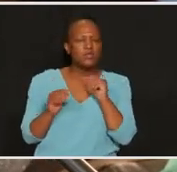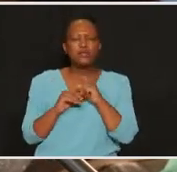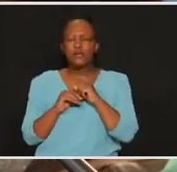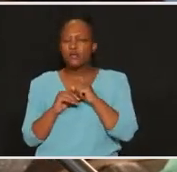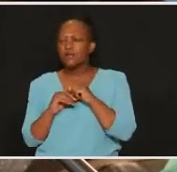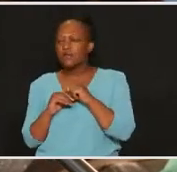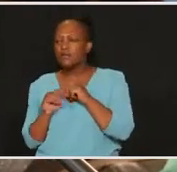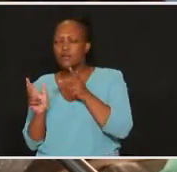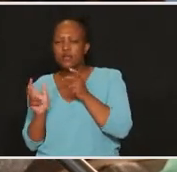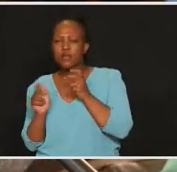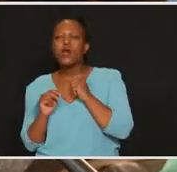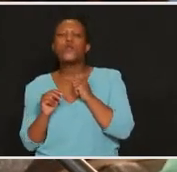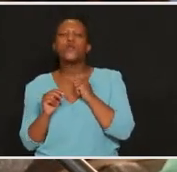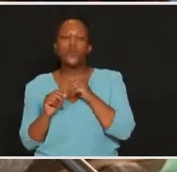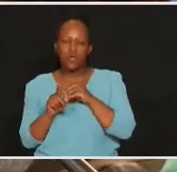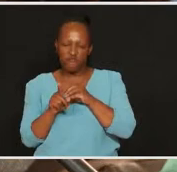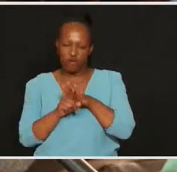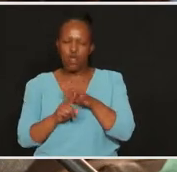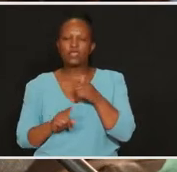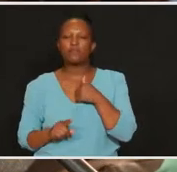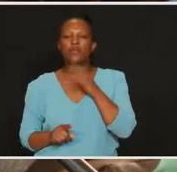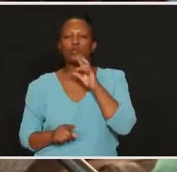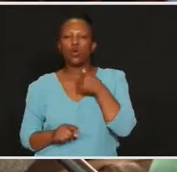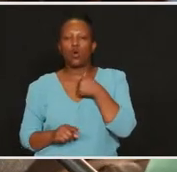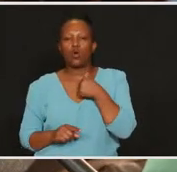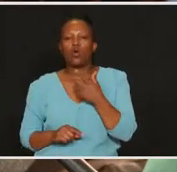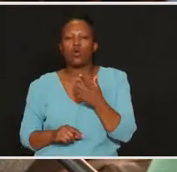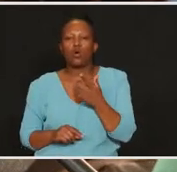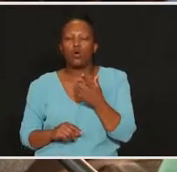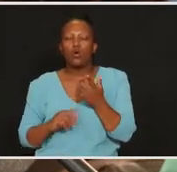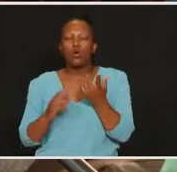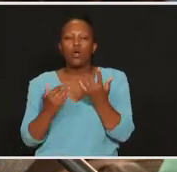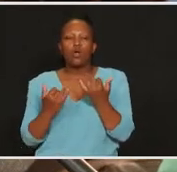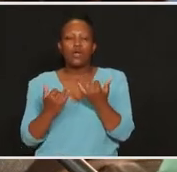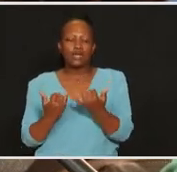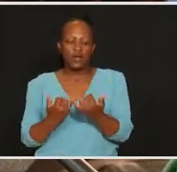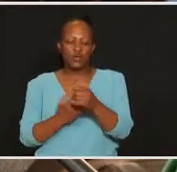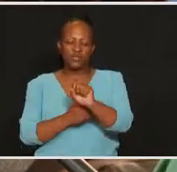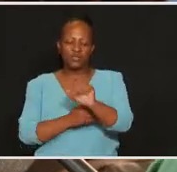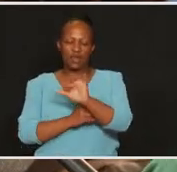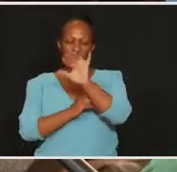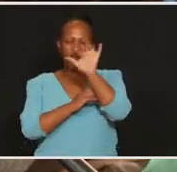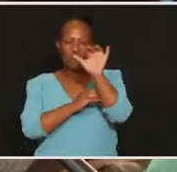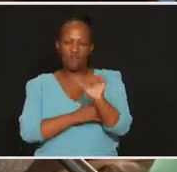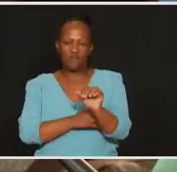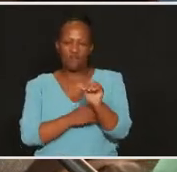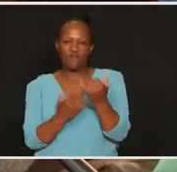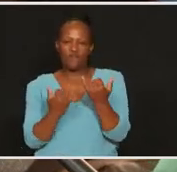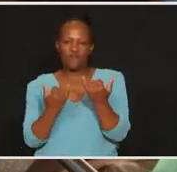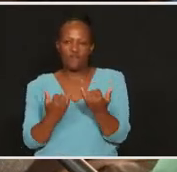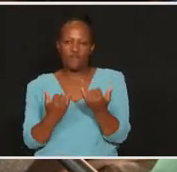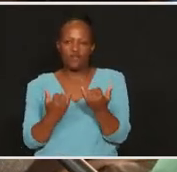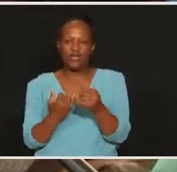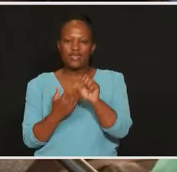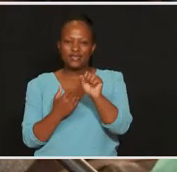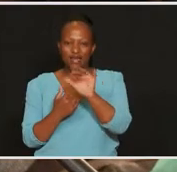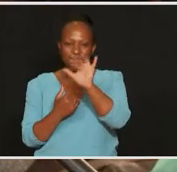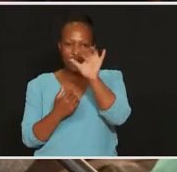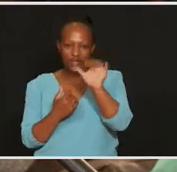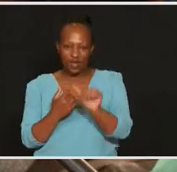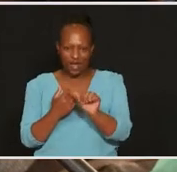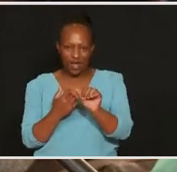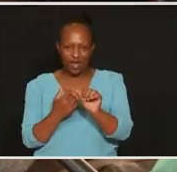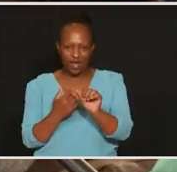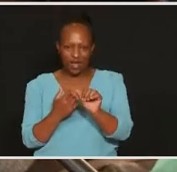raise now South Africa is upon the most undivided Society